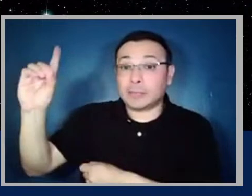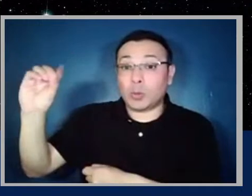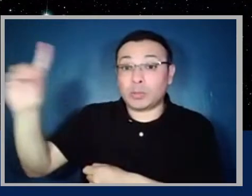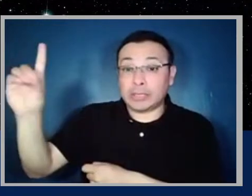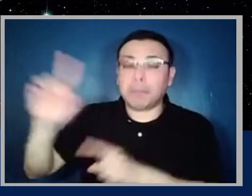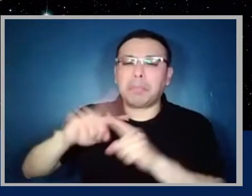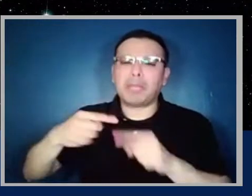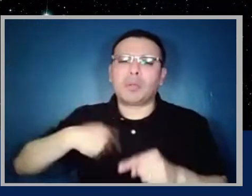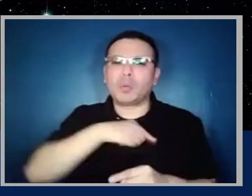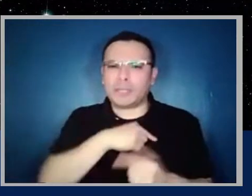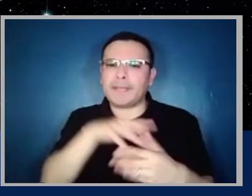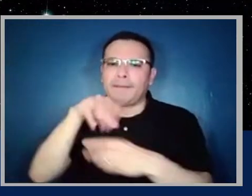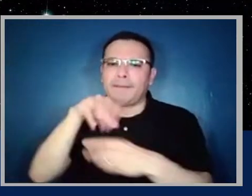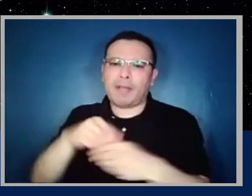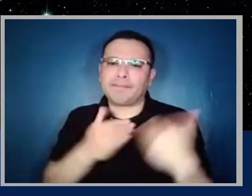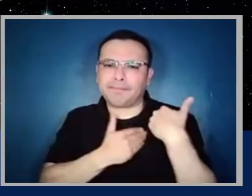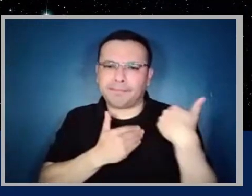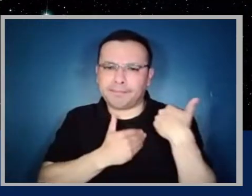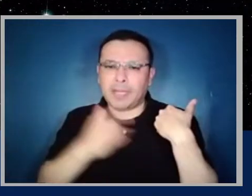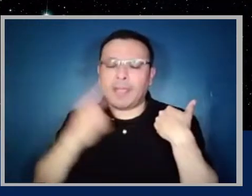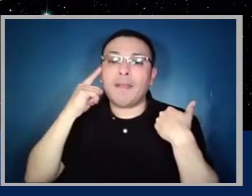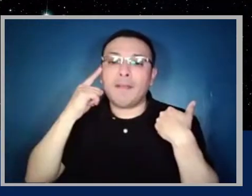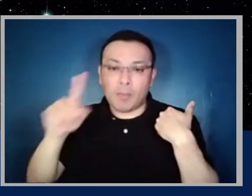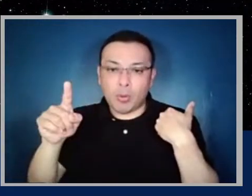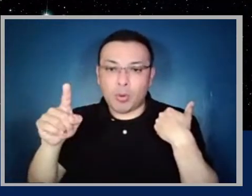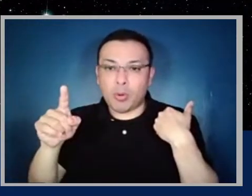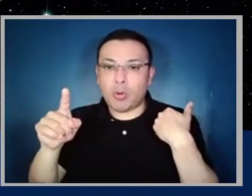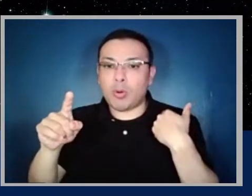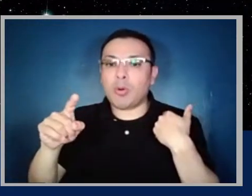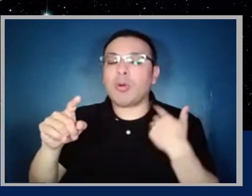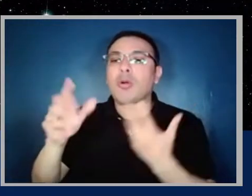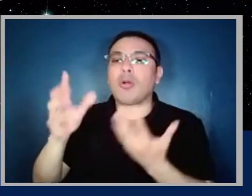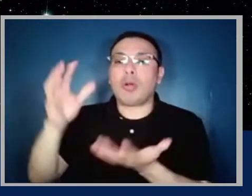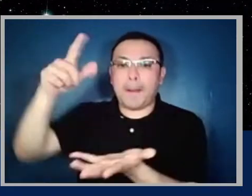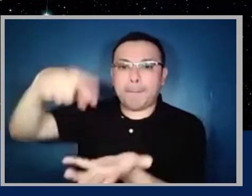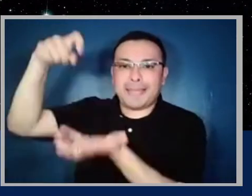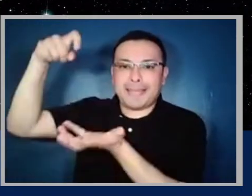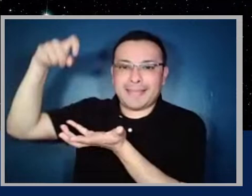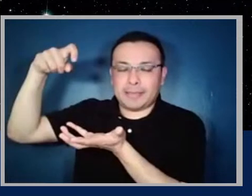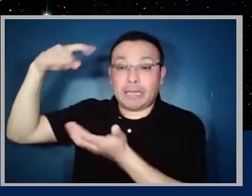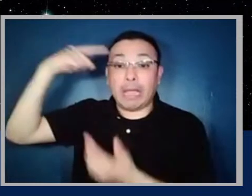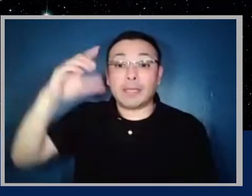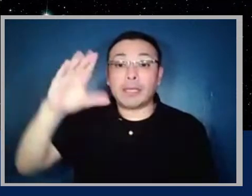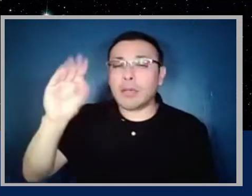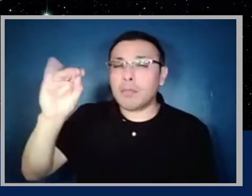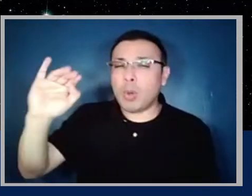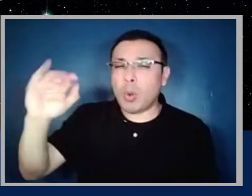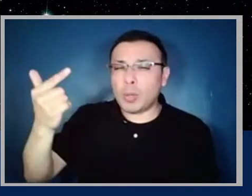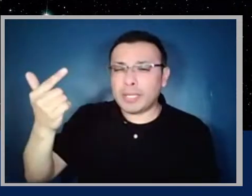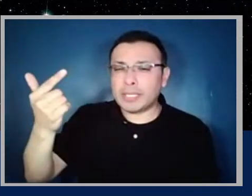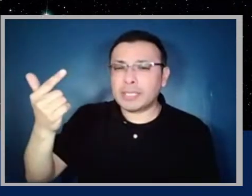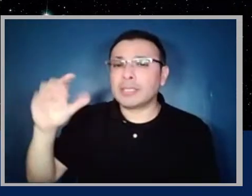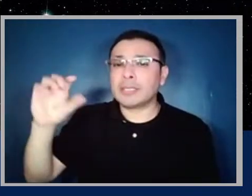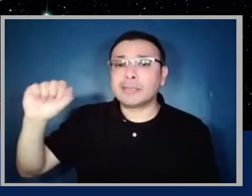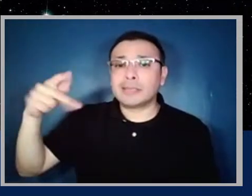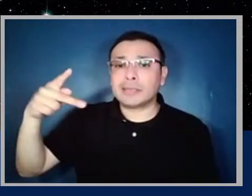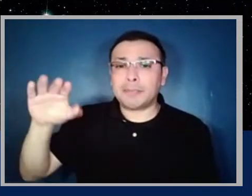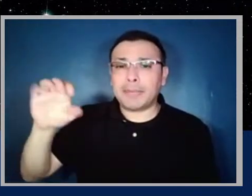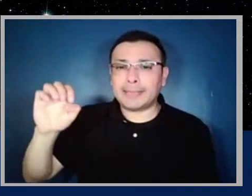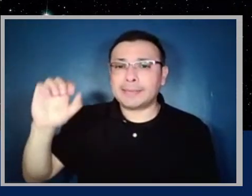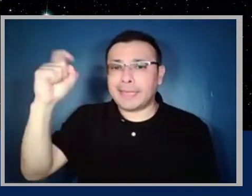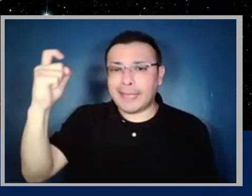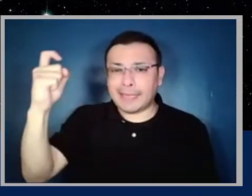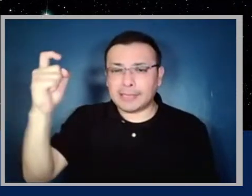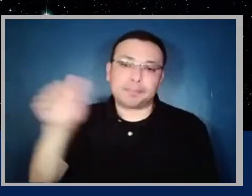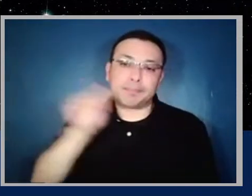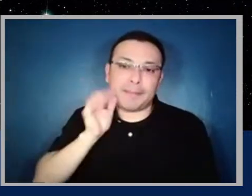responsible also for the recovery of the capsule. Commercial crew, I believe Boeing and SpaceX are responsible for